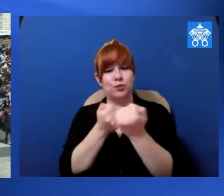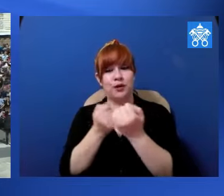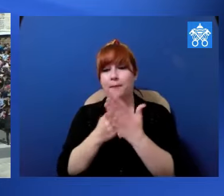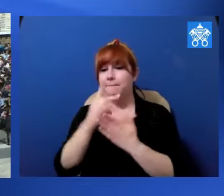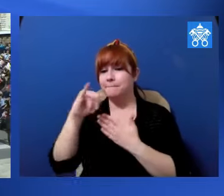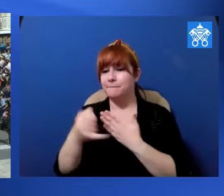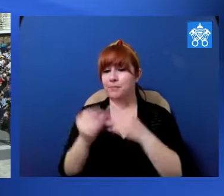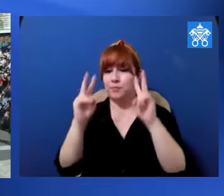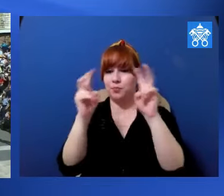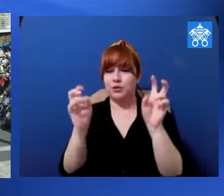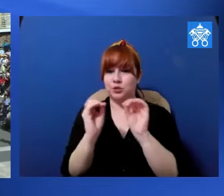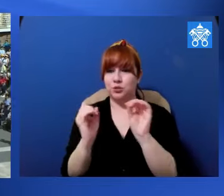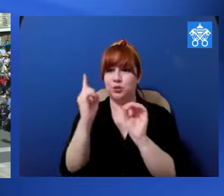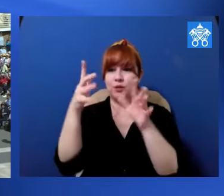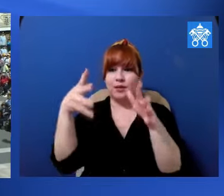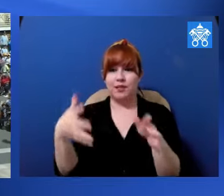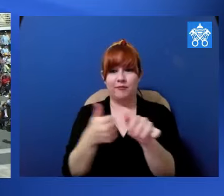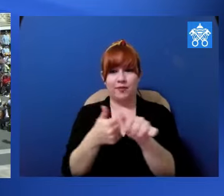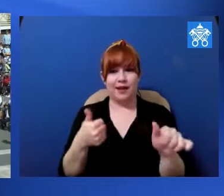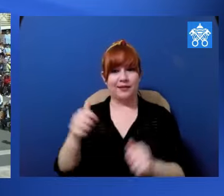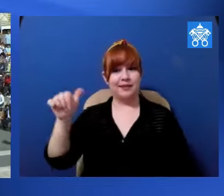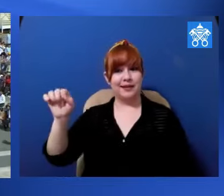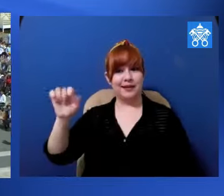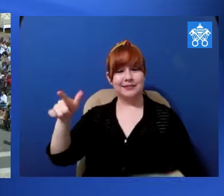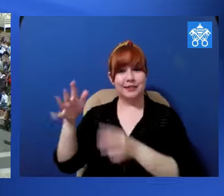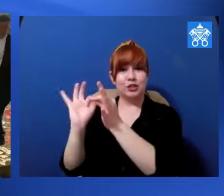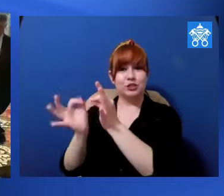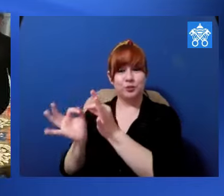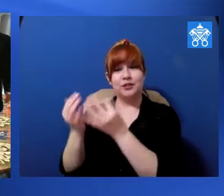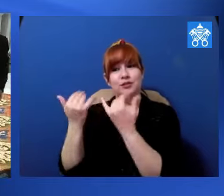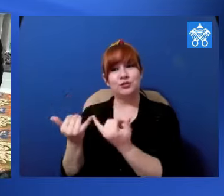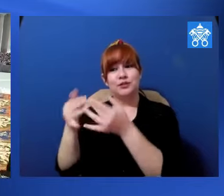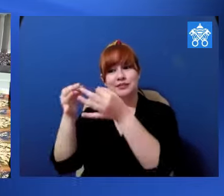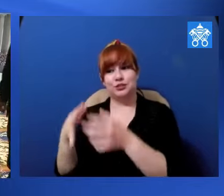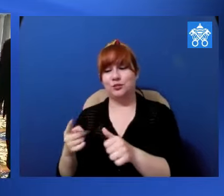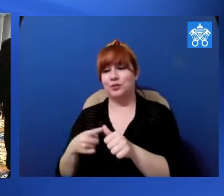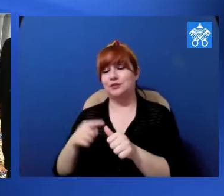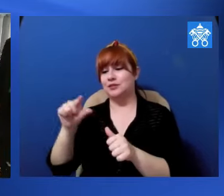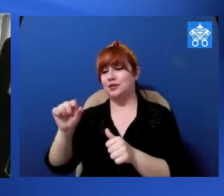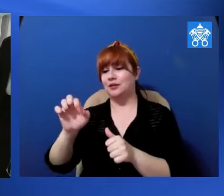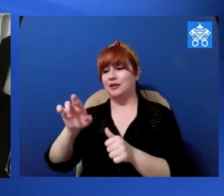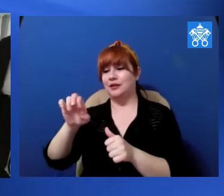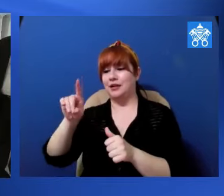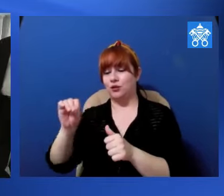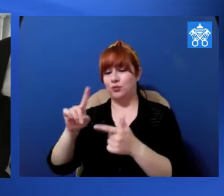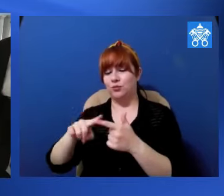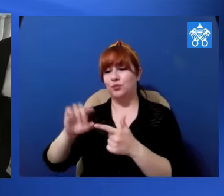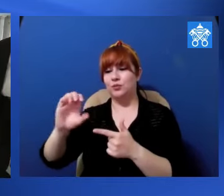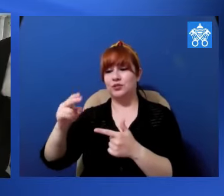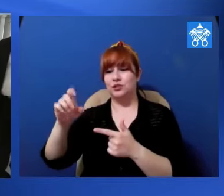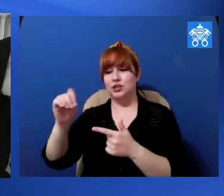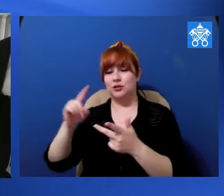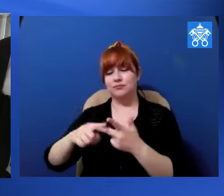thank our partners who help make these live broadcasts available throughout the world, including EWTN-TV, Catholic Faith Network in